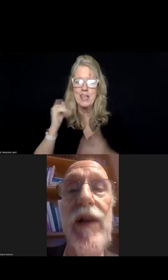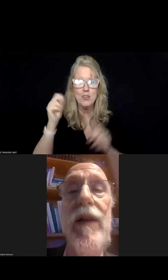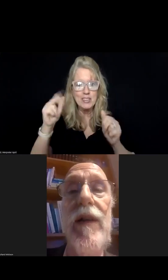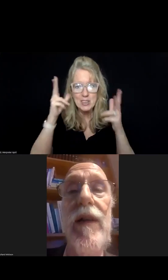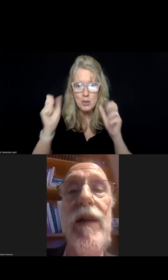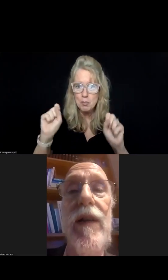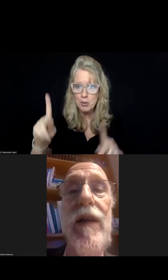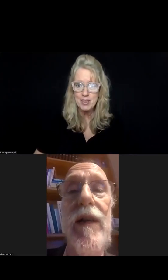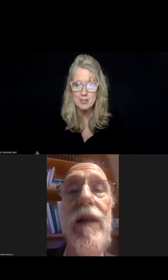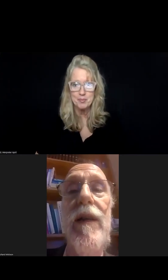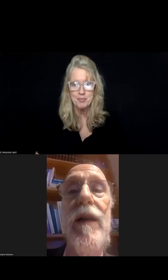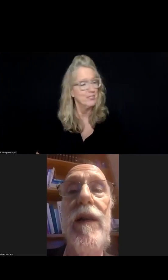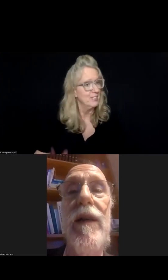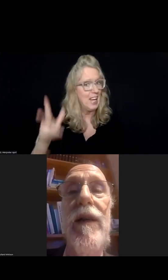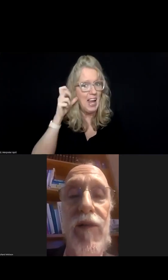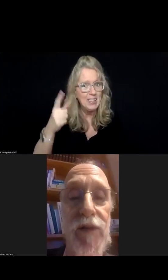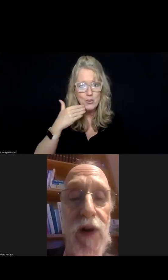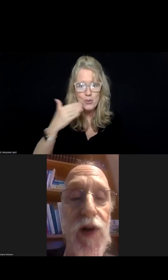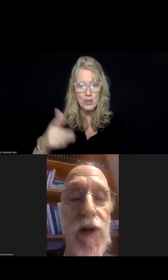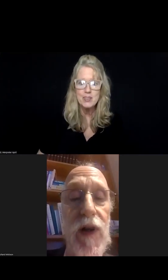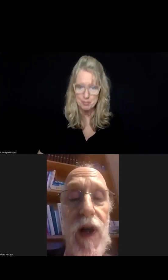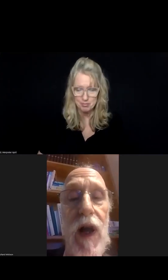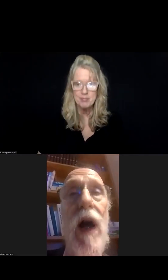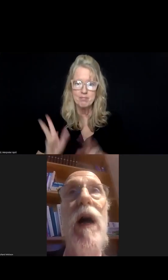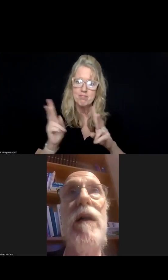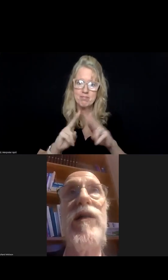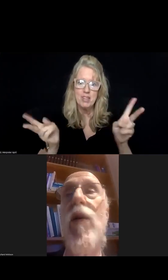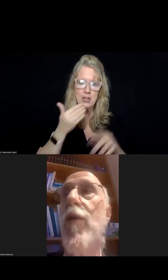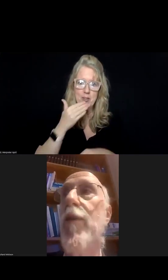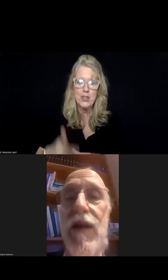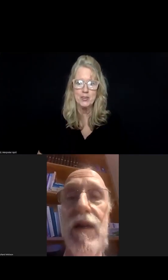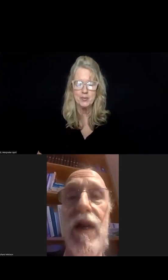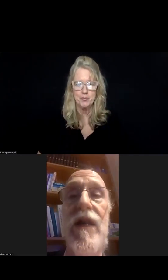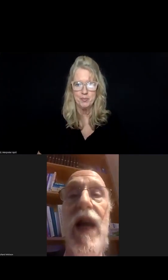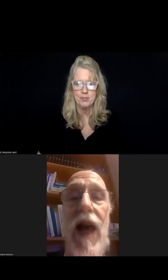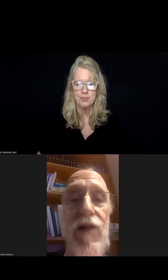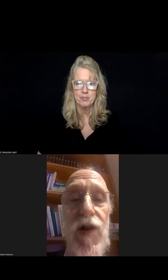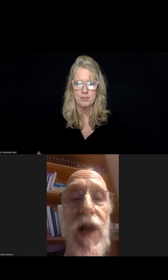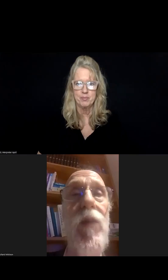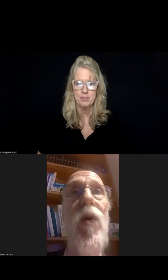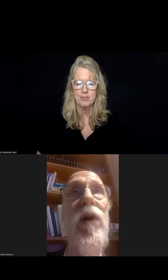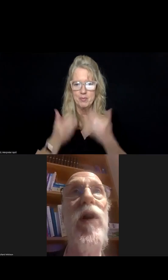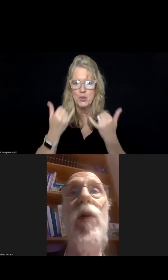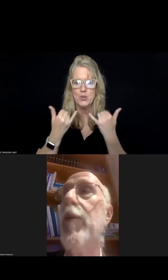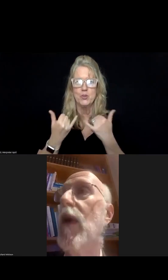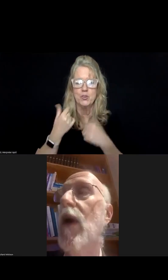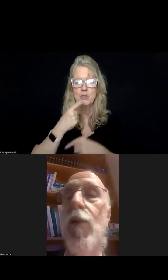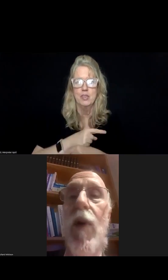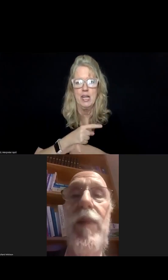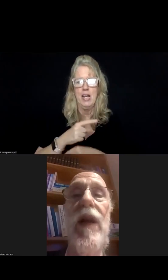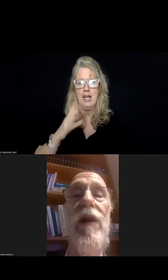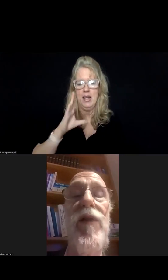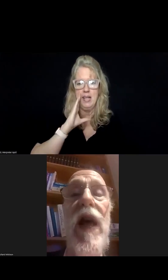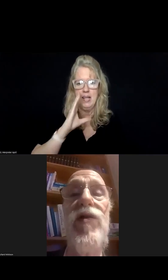okay? Hear you good. Very good. So today, actually, I'm calling you